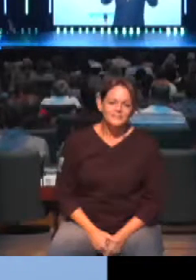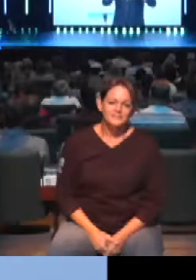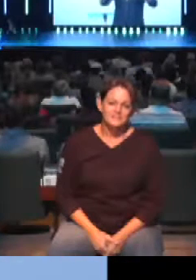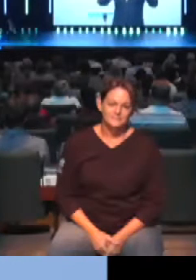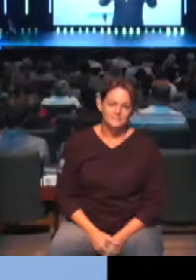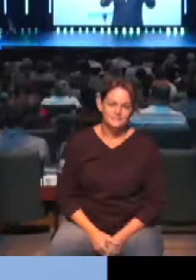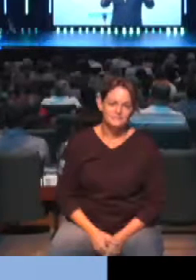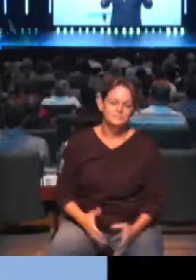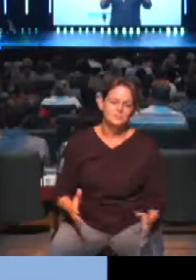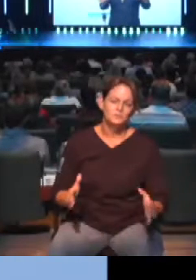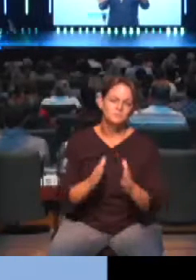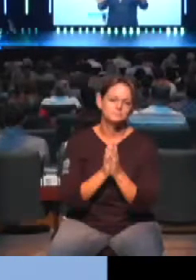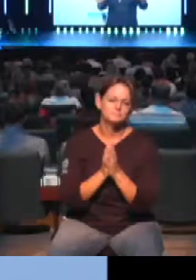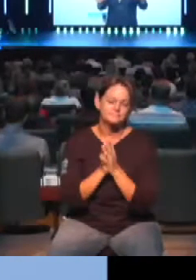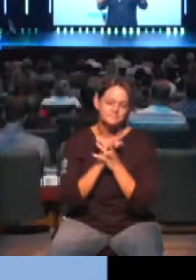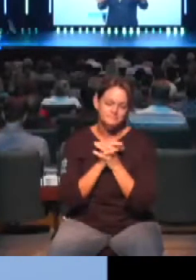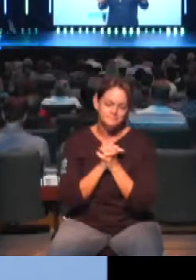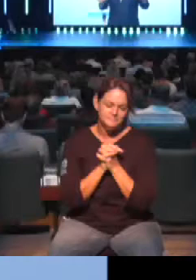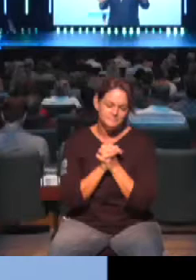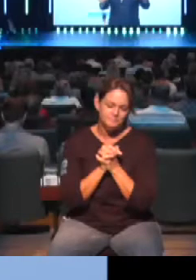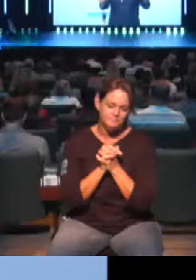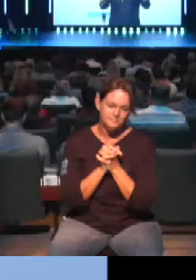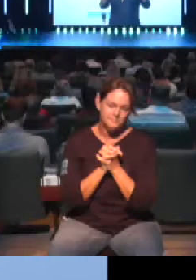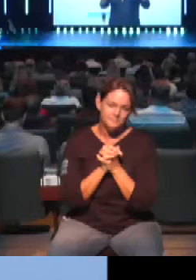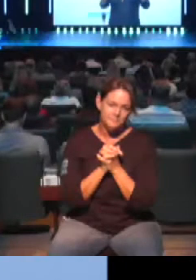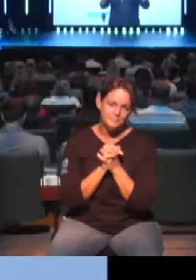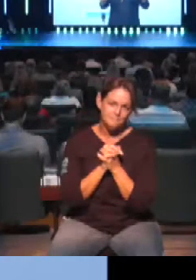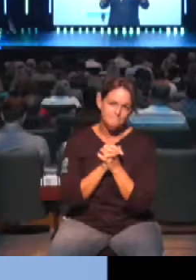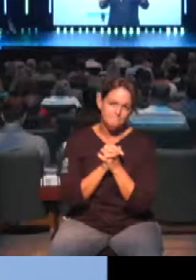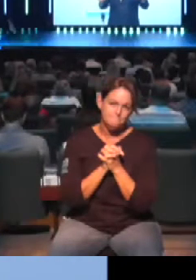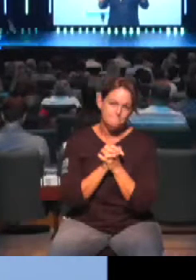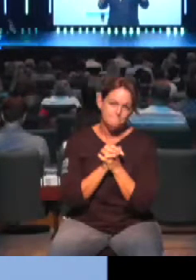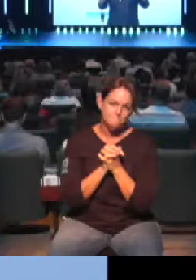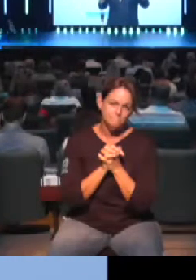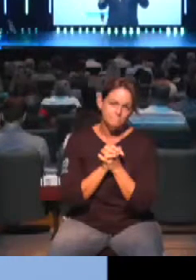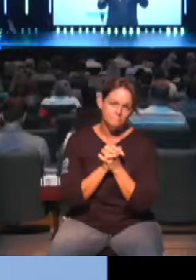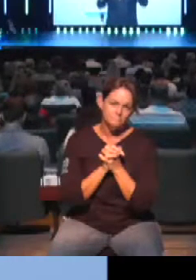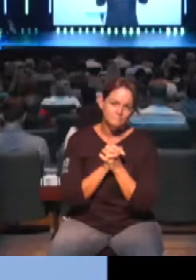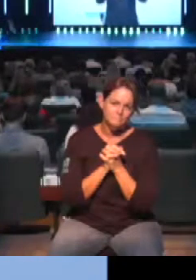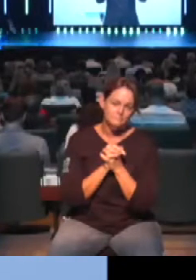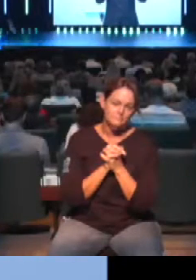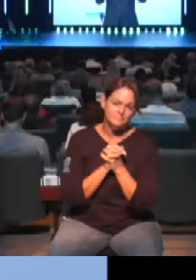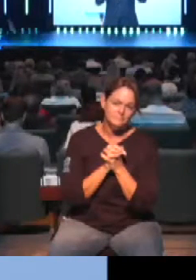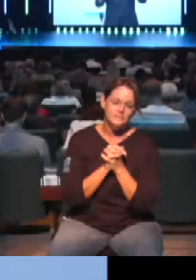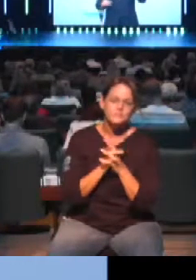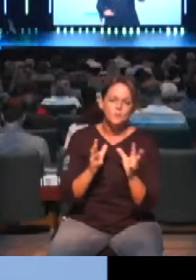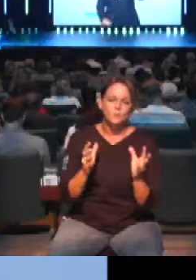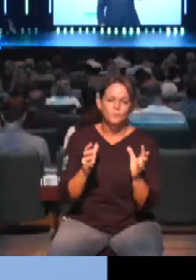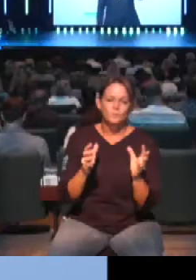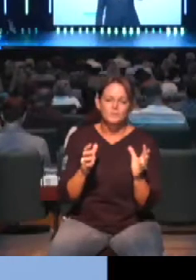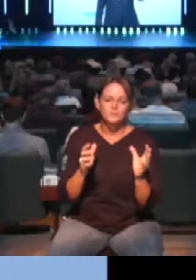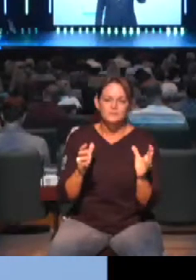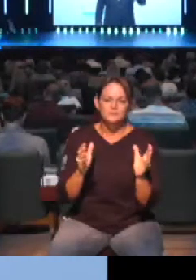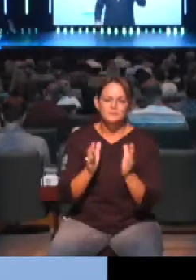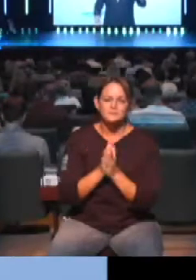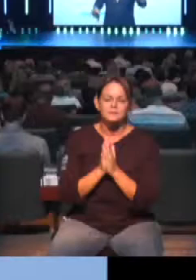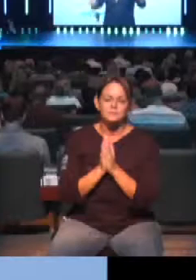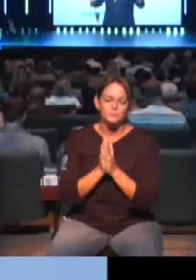I want you to bow your heads and close your eyes. I want to talk with you just for a moment, and then I want to hand it off to the campus